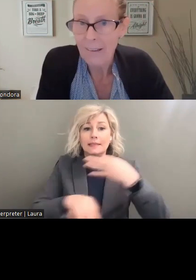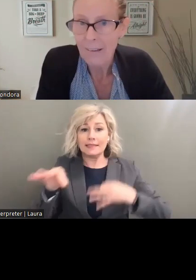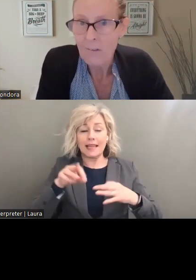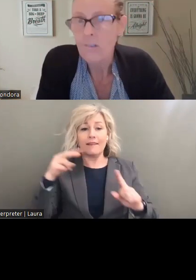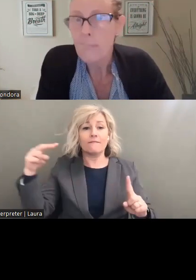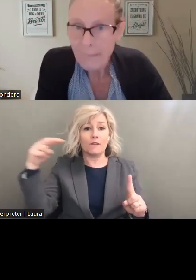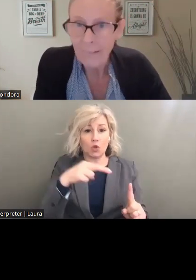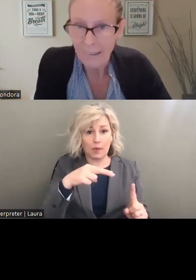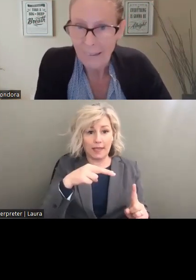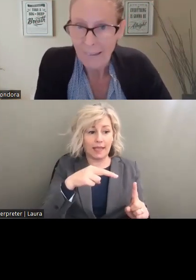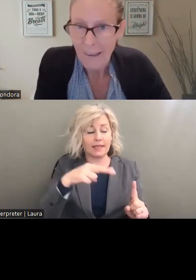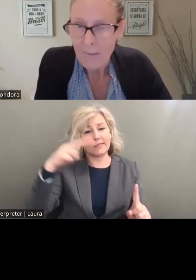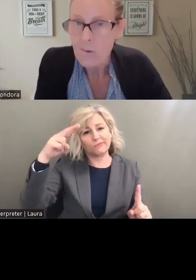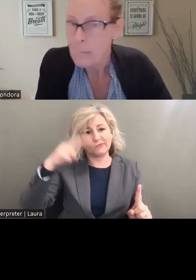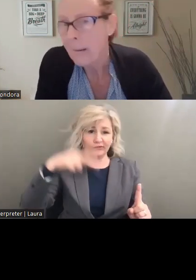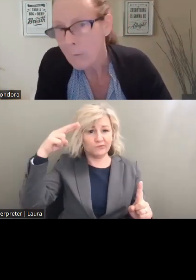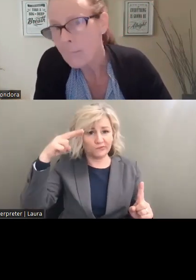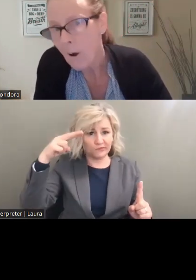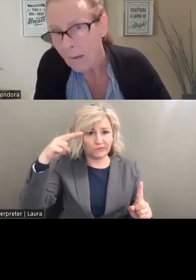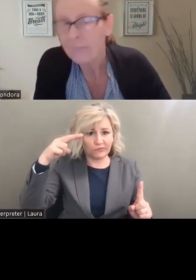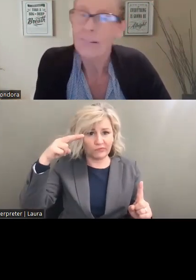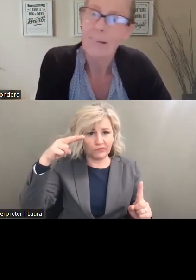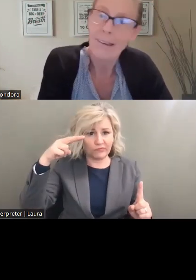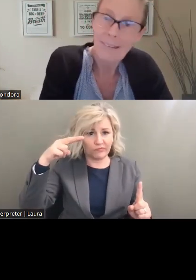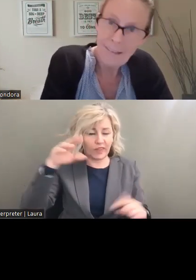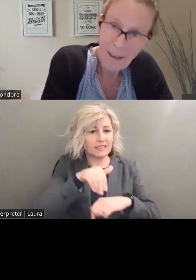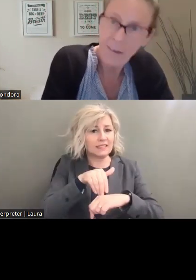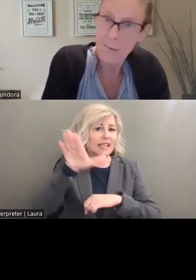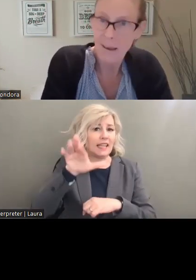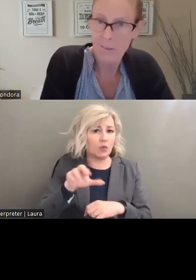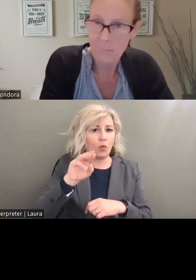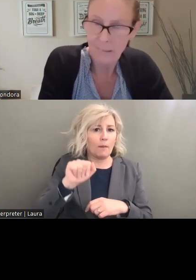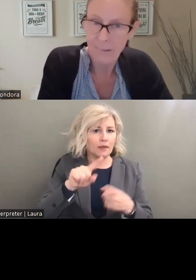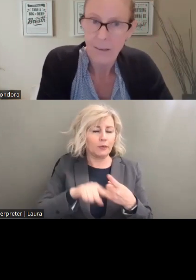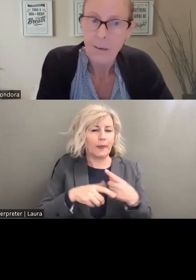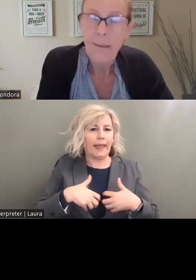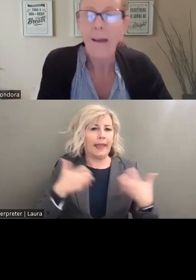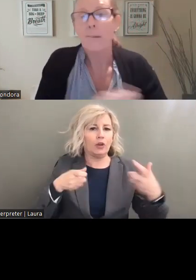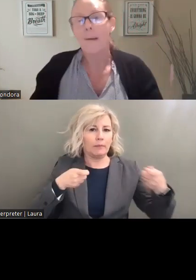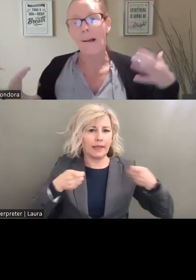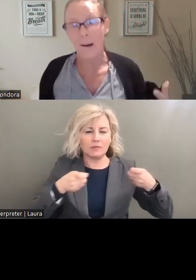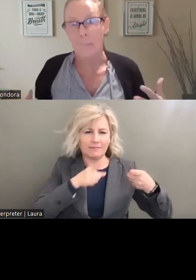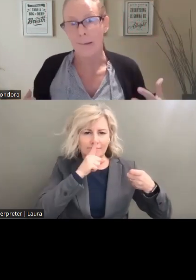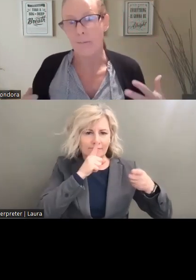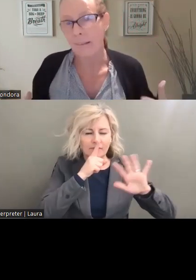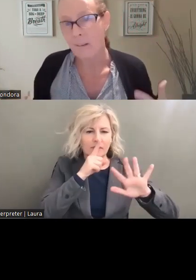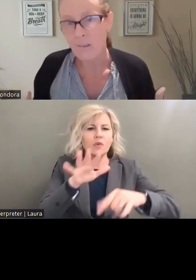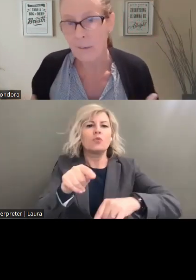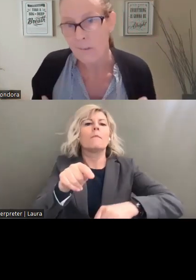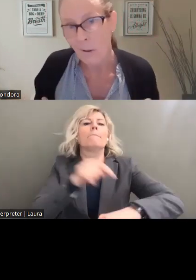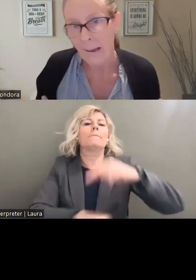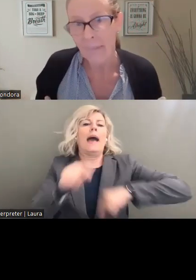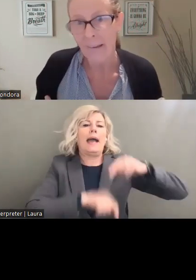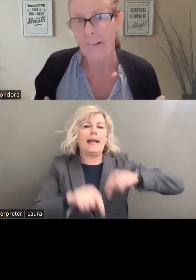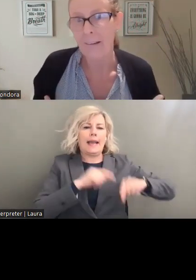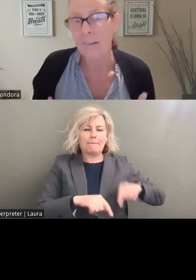that judgmentally and shipping Roma off to anger management, we have to back up and really understand